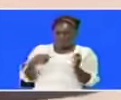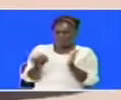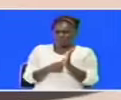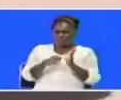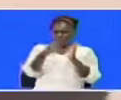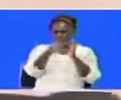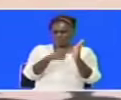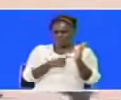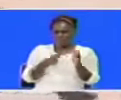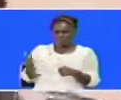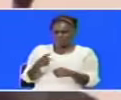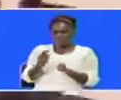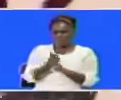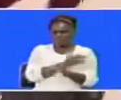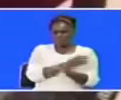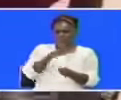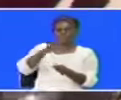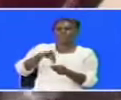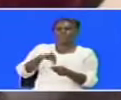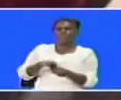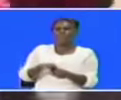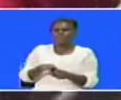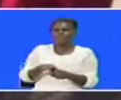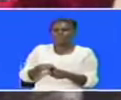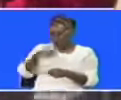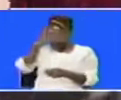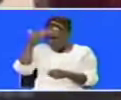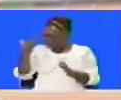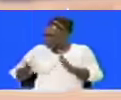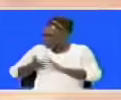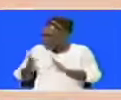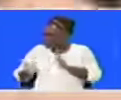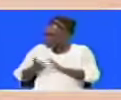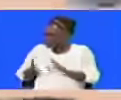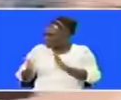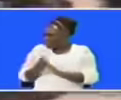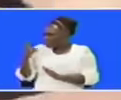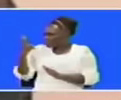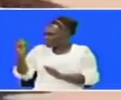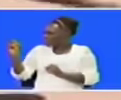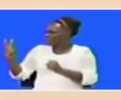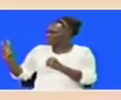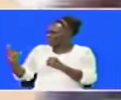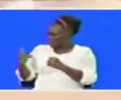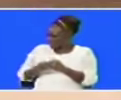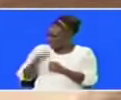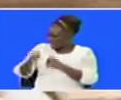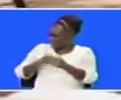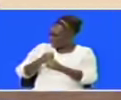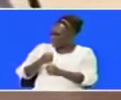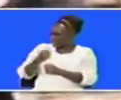issues just months to the election. Have we forgotten so quickly the events of this time, 8 years